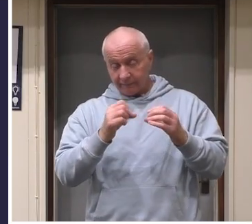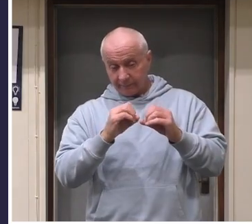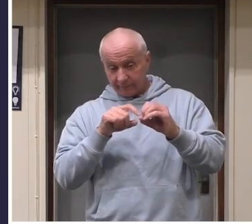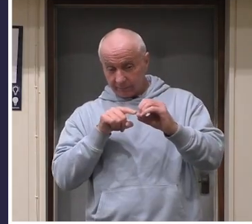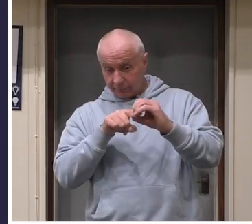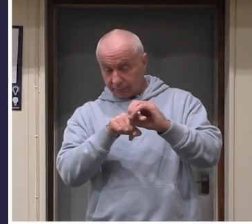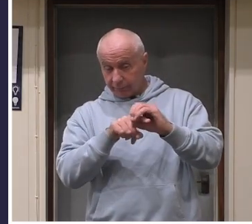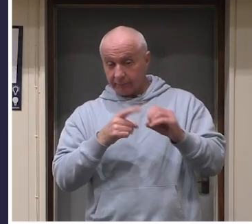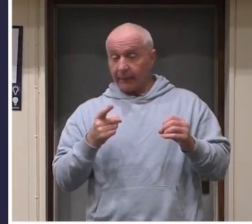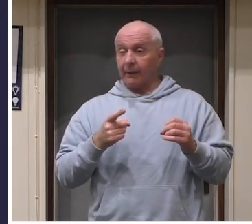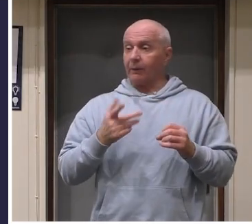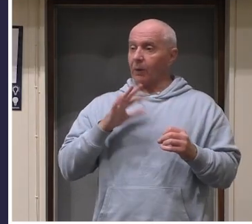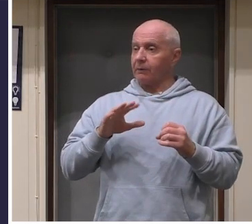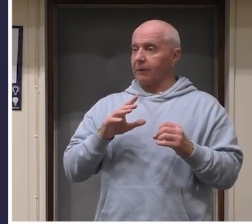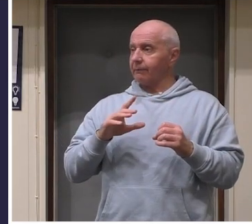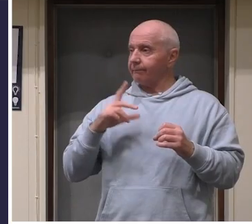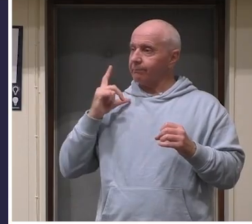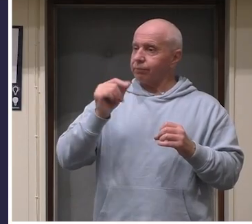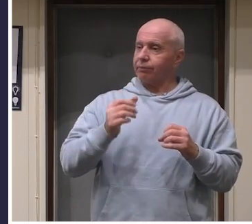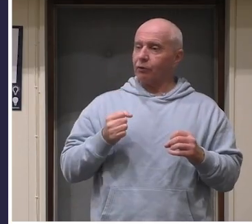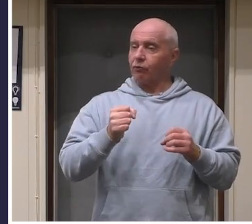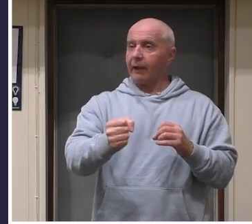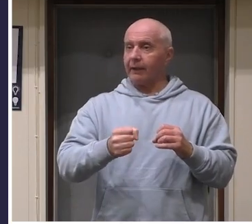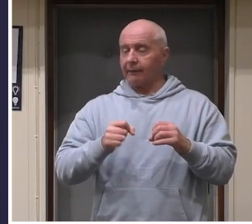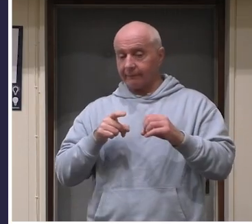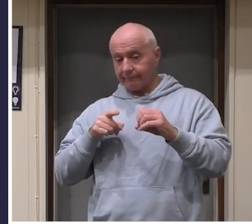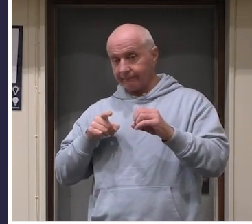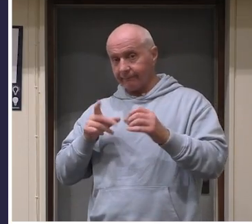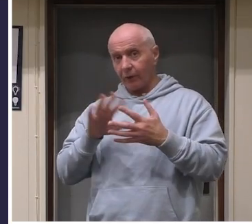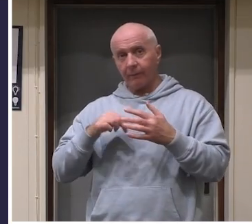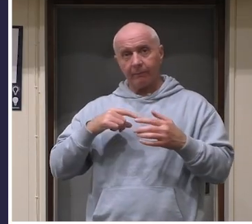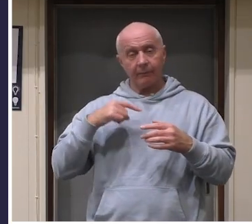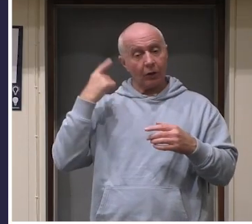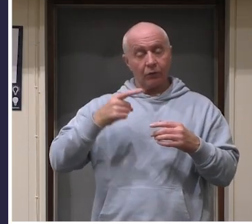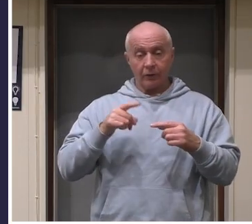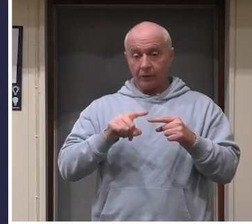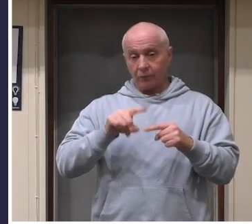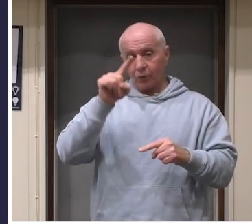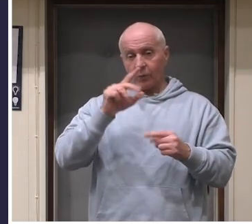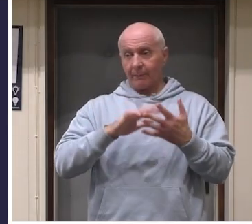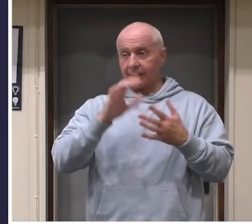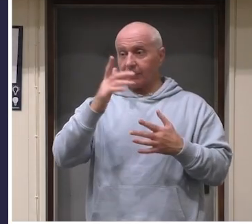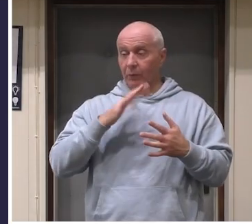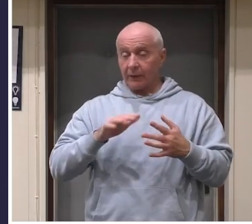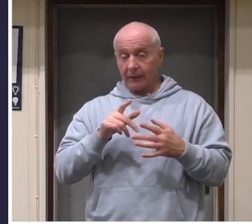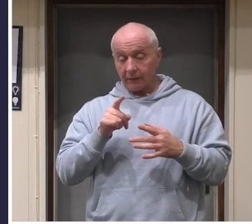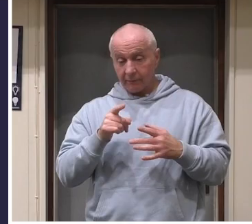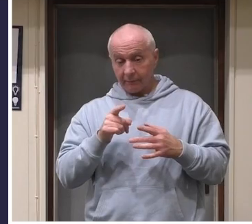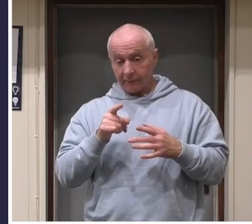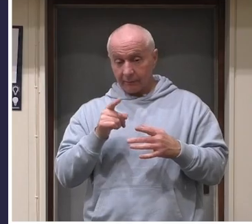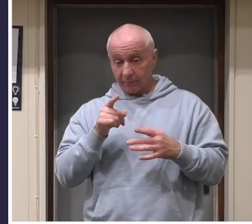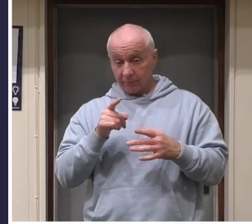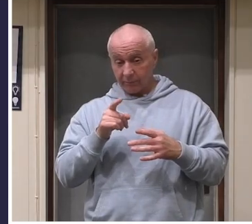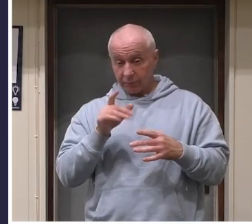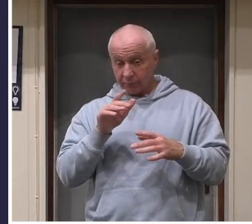high-speed train from London to Manchester, and you want to know what exactly is under the Earth, then you want to have a very precise sensor that can measure mass